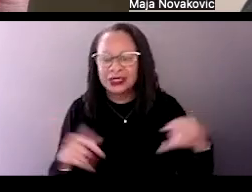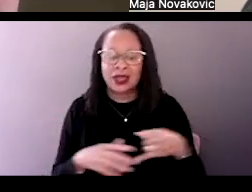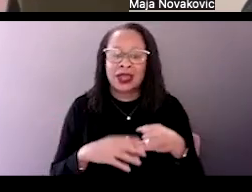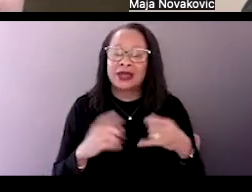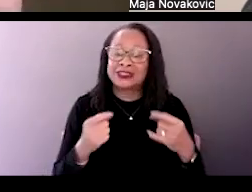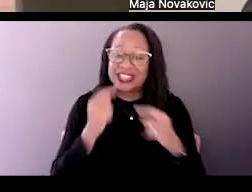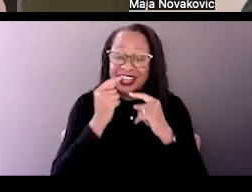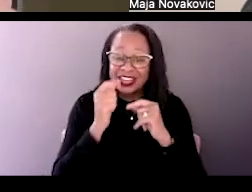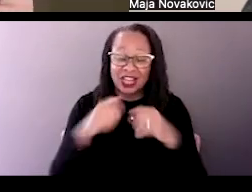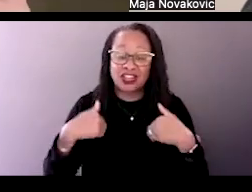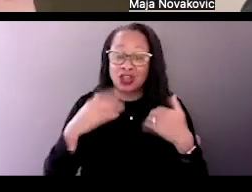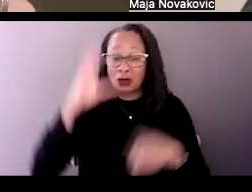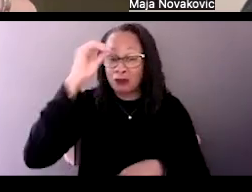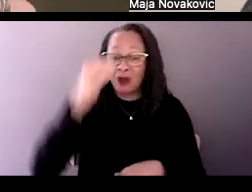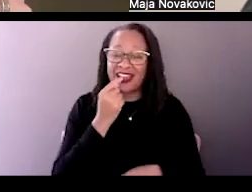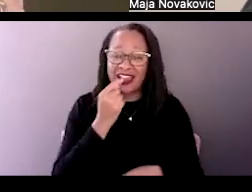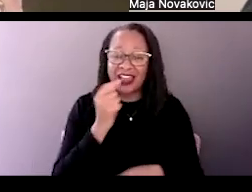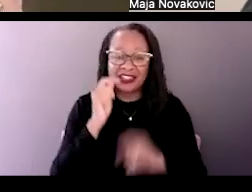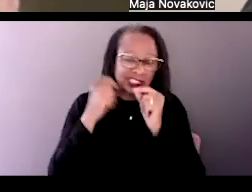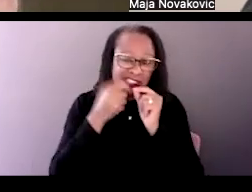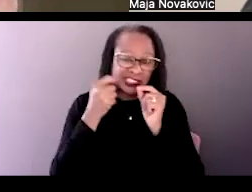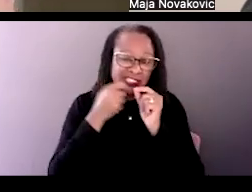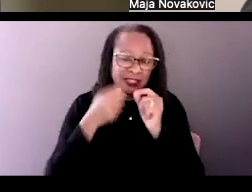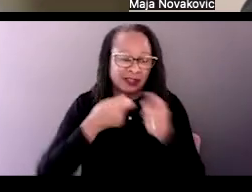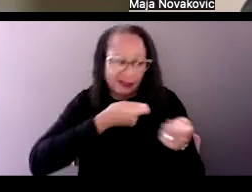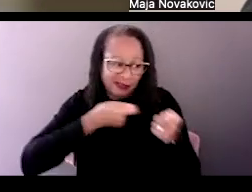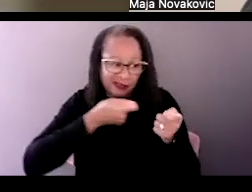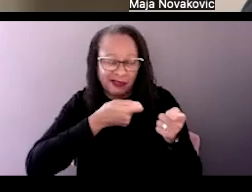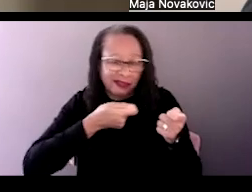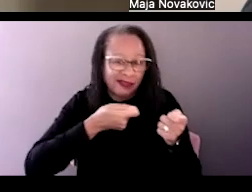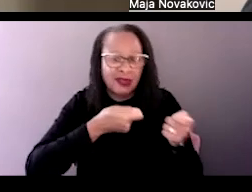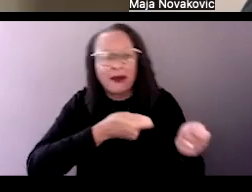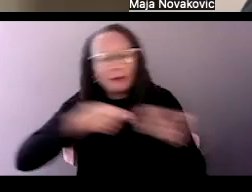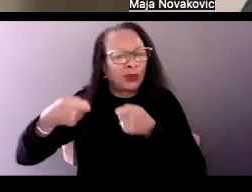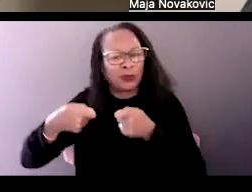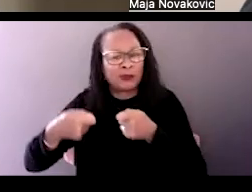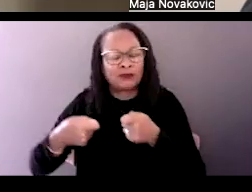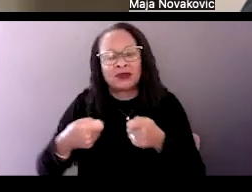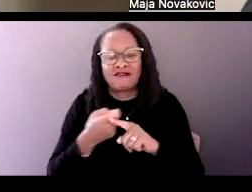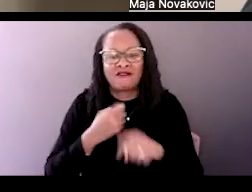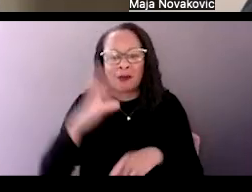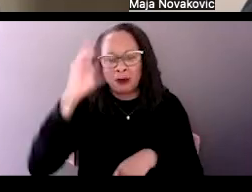a young boy's tooth and then expertly sort of yanks the tooth out of the boy's mouth.